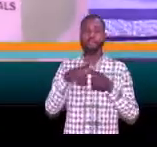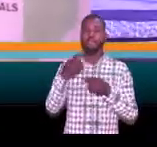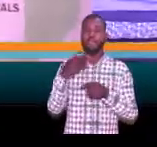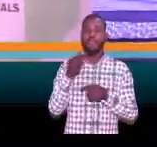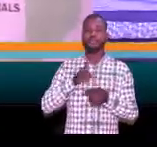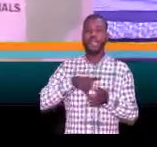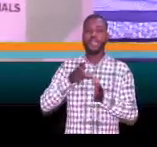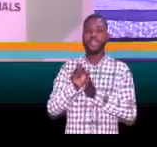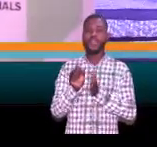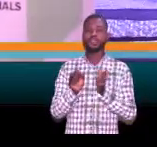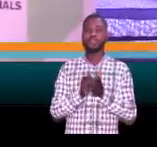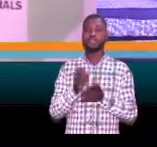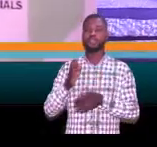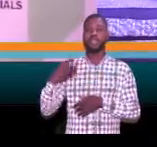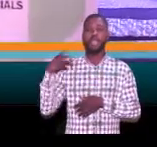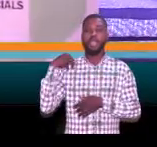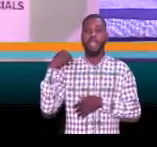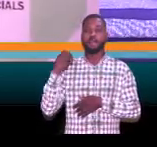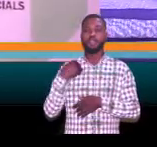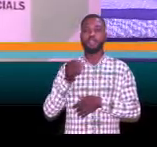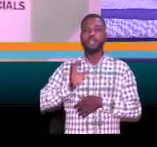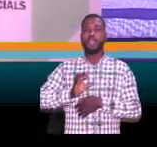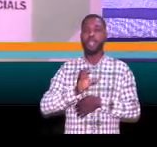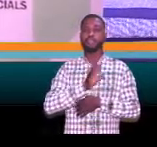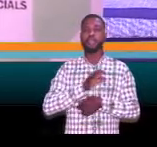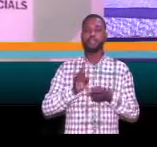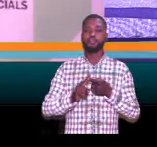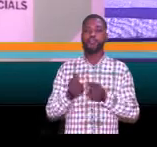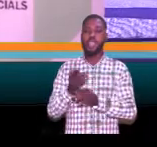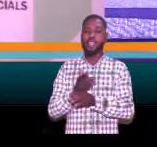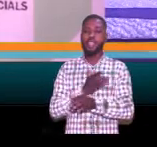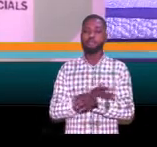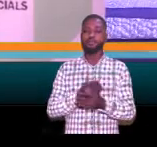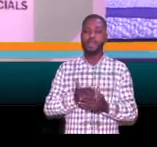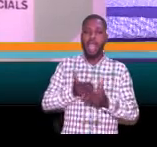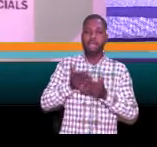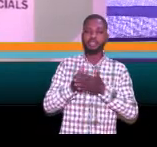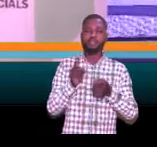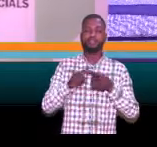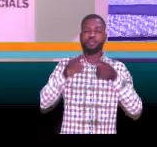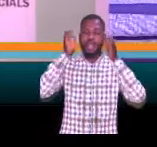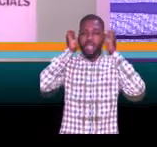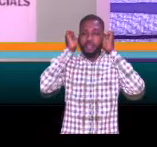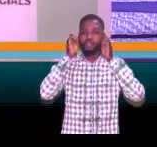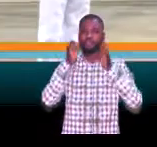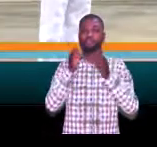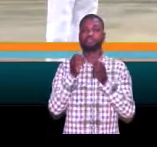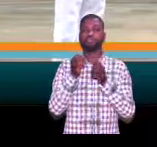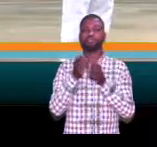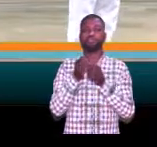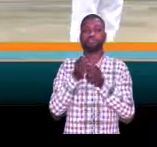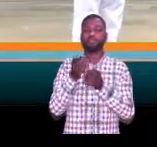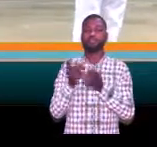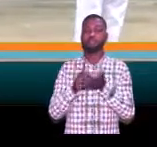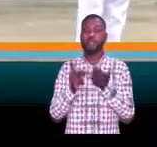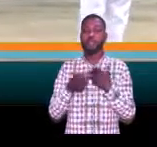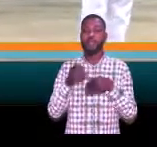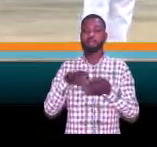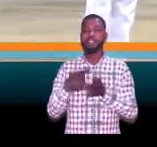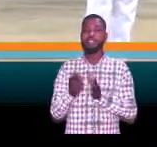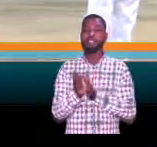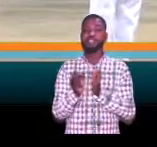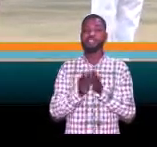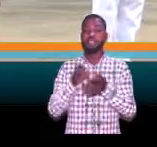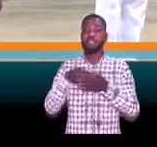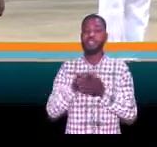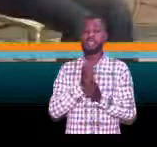of Wives of Lagos State Officials Council to improve access to educational contents by pupils and students in the